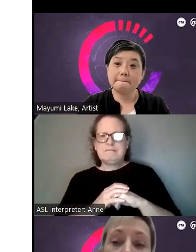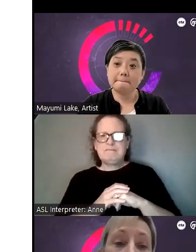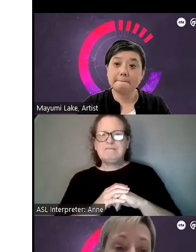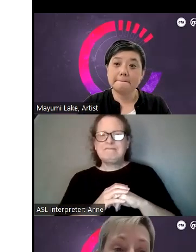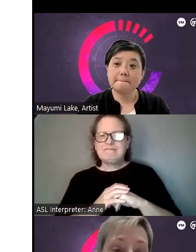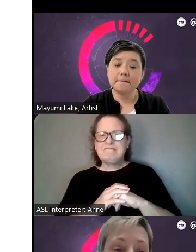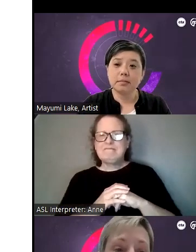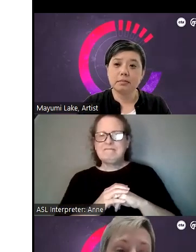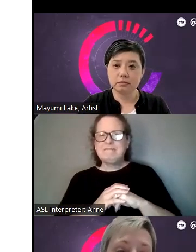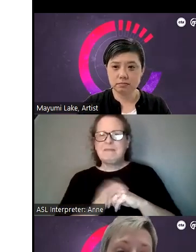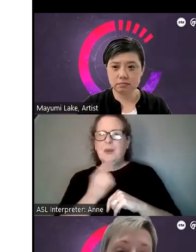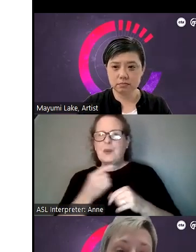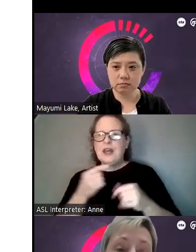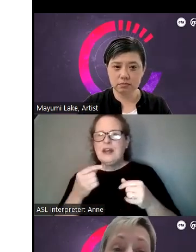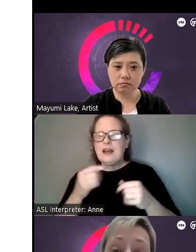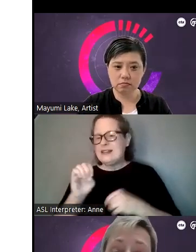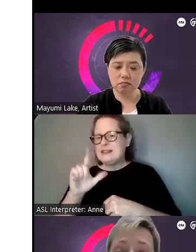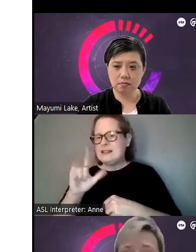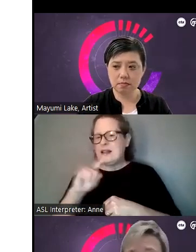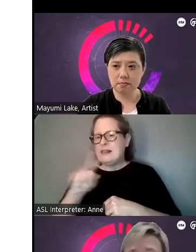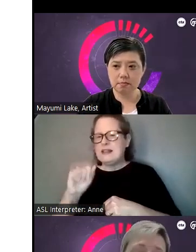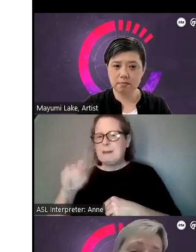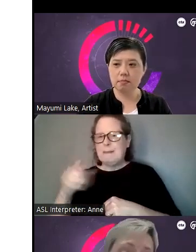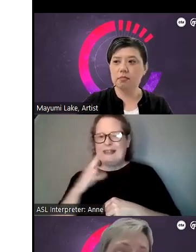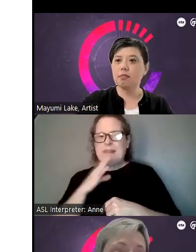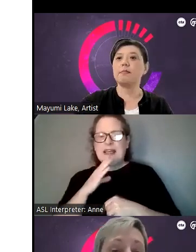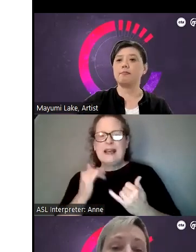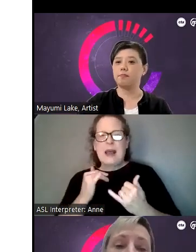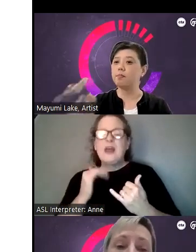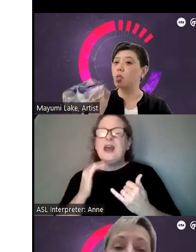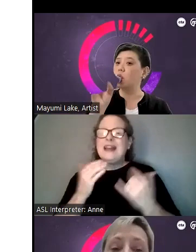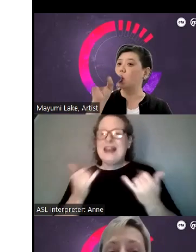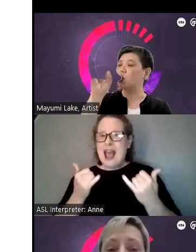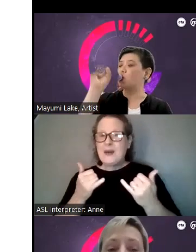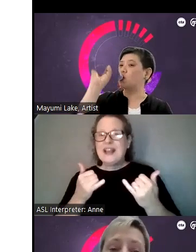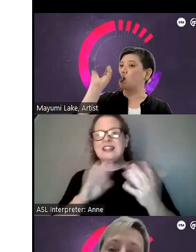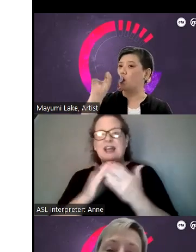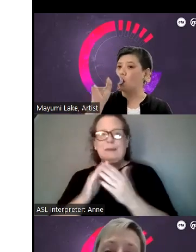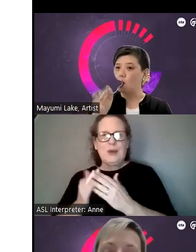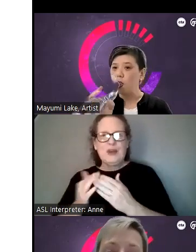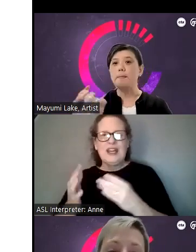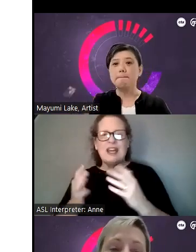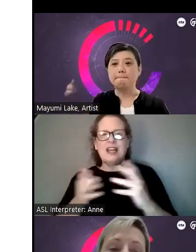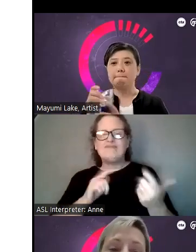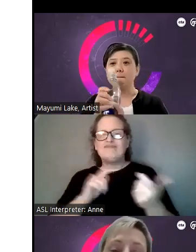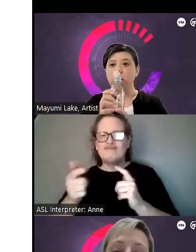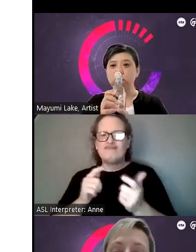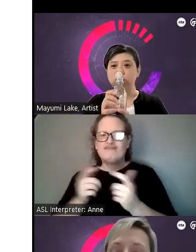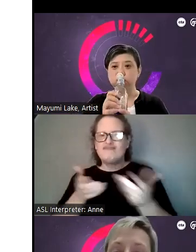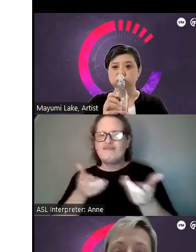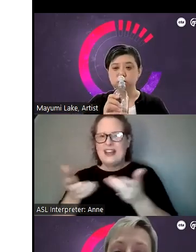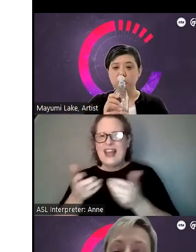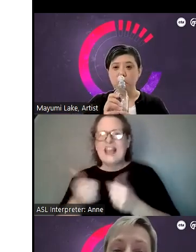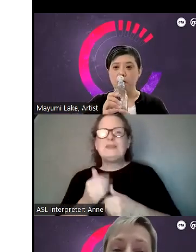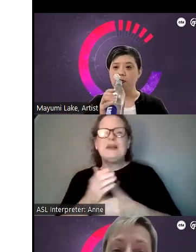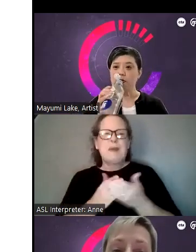So we are entering the community engagement portion of this evening's meeting and the question and answer session.